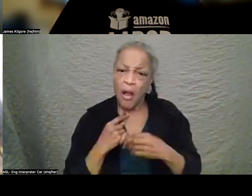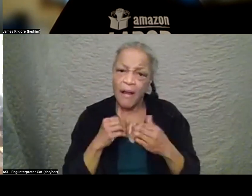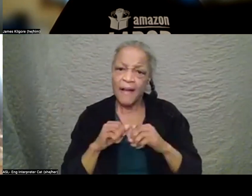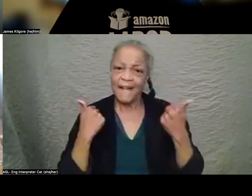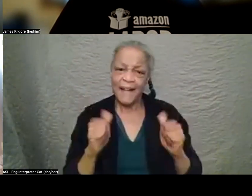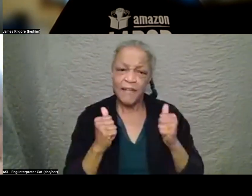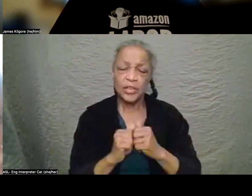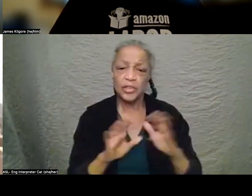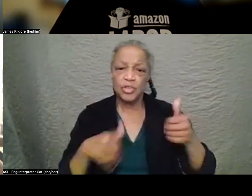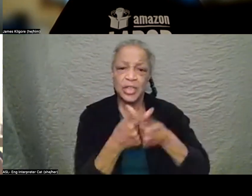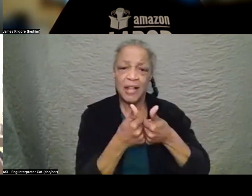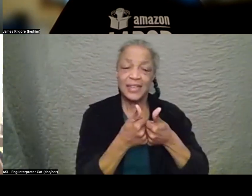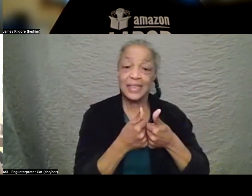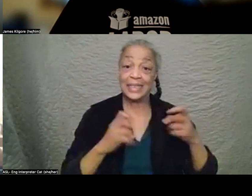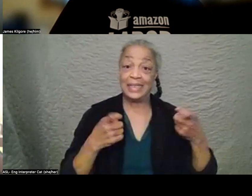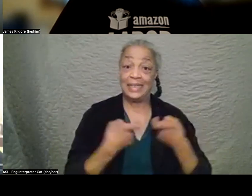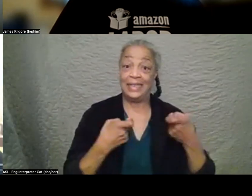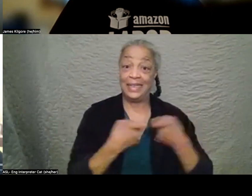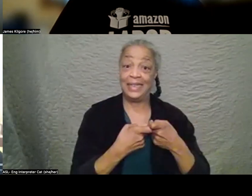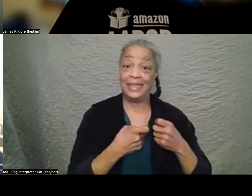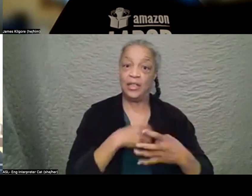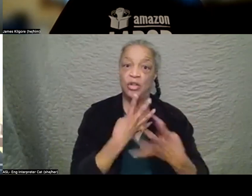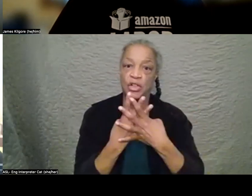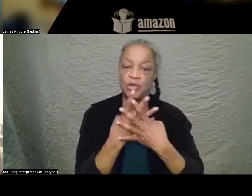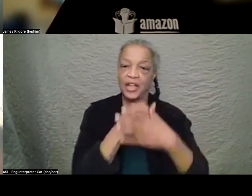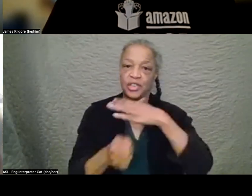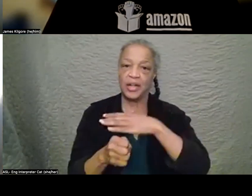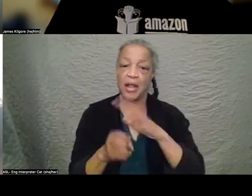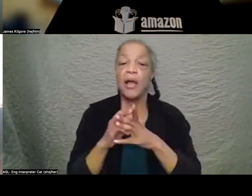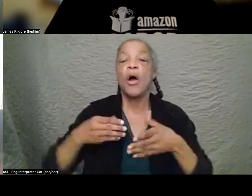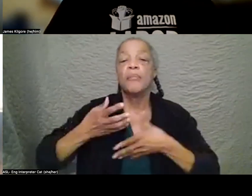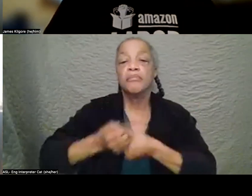EM and incarceration? And again, if you can introduce yourself briefly, that'd be great.